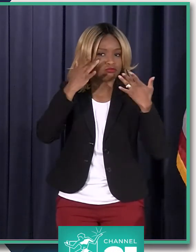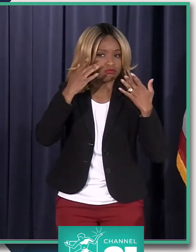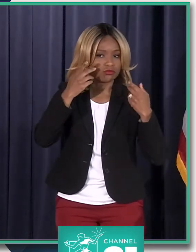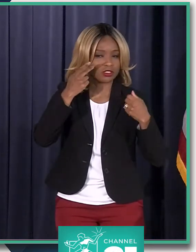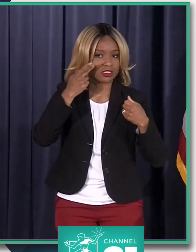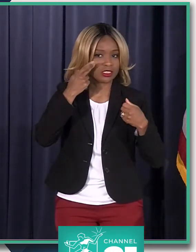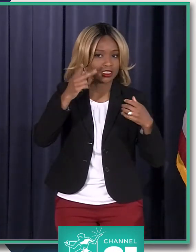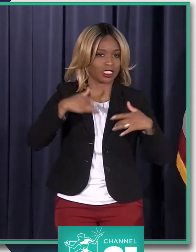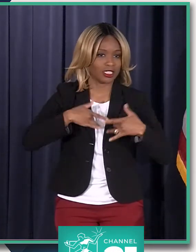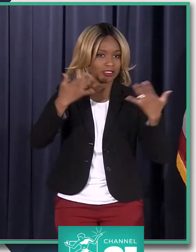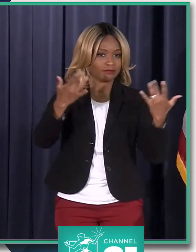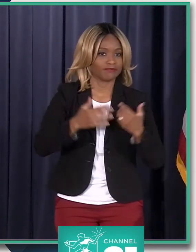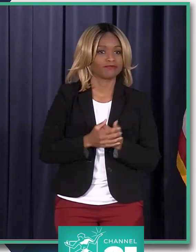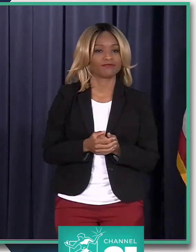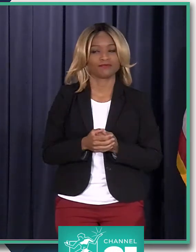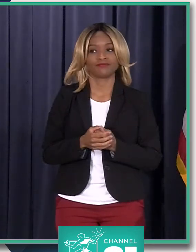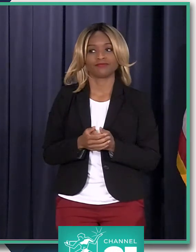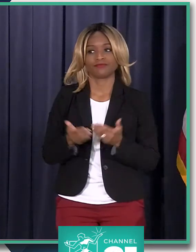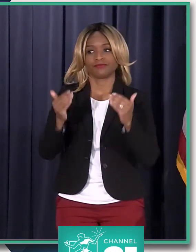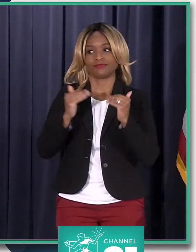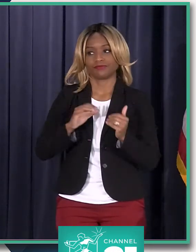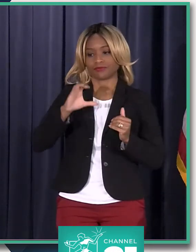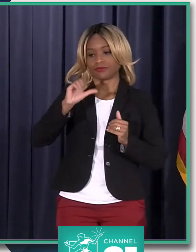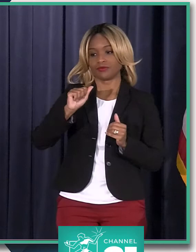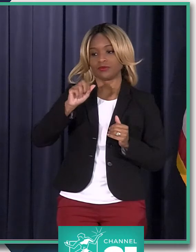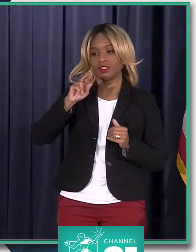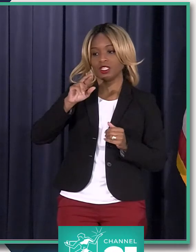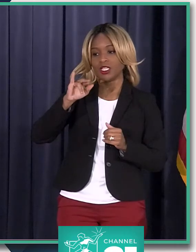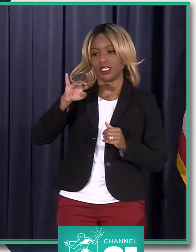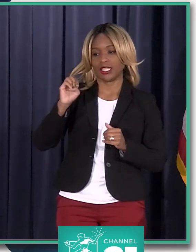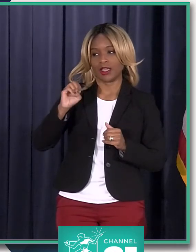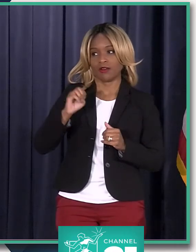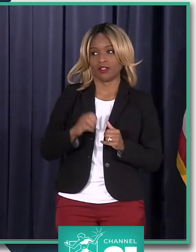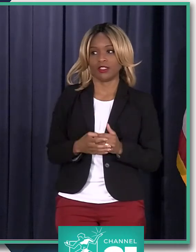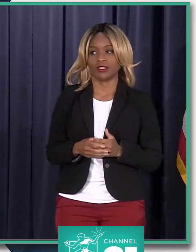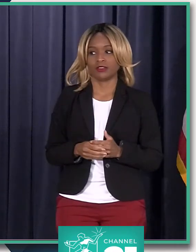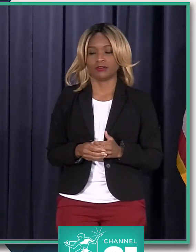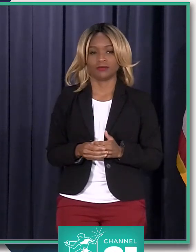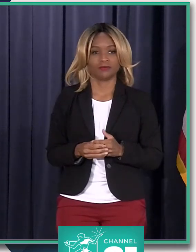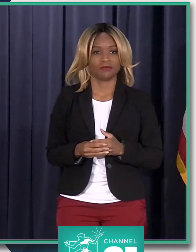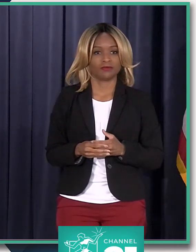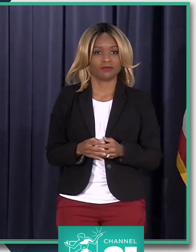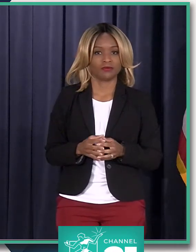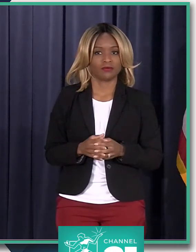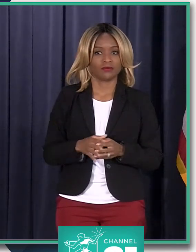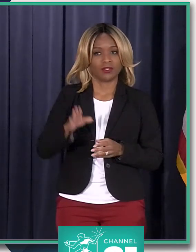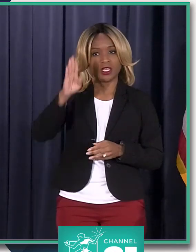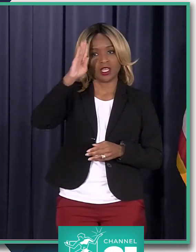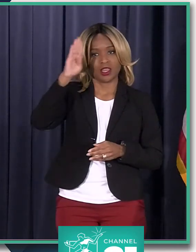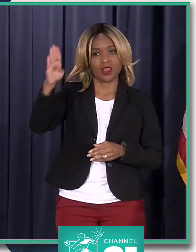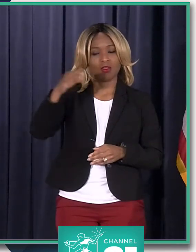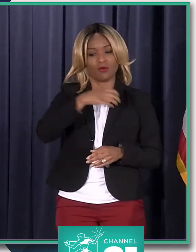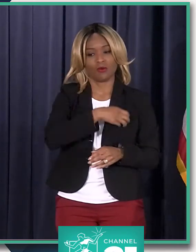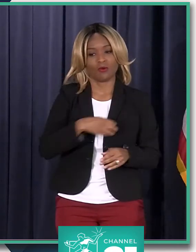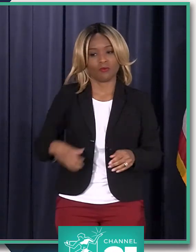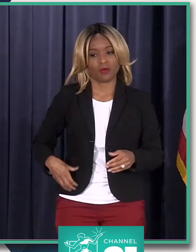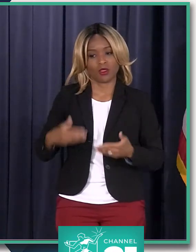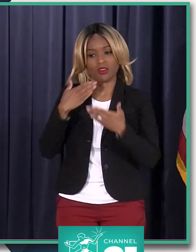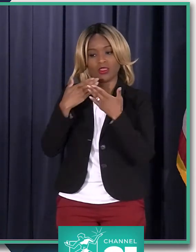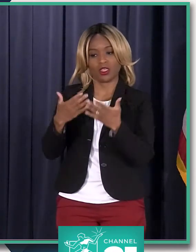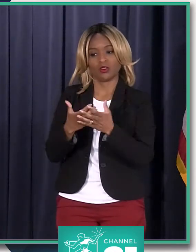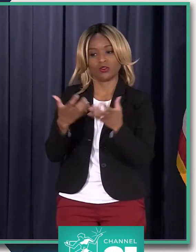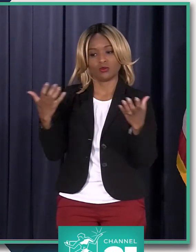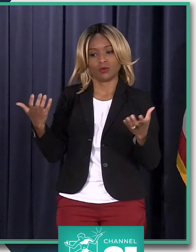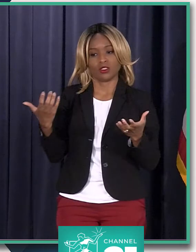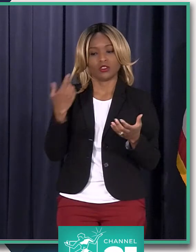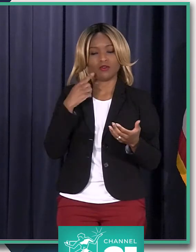Okay, next is Carrie. Okay, Carrie, you are up. Hi, Mr. Mayor. Thank you so much again